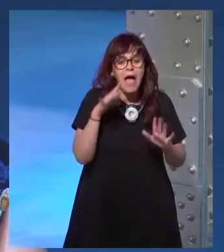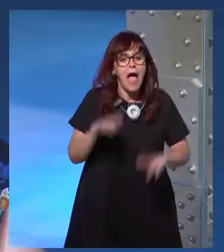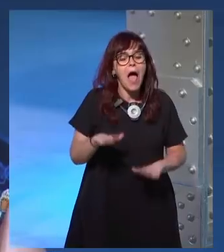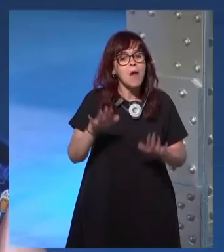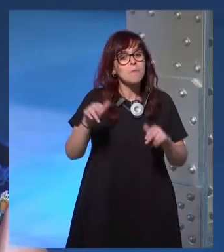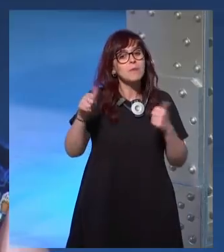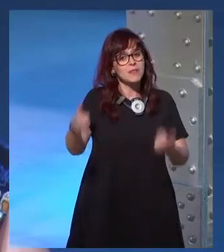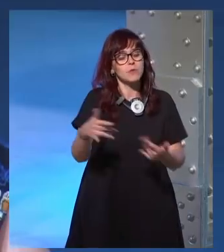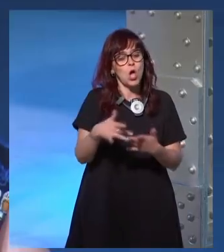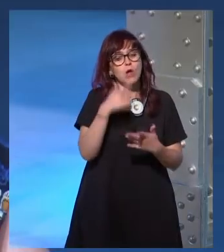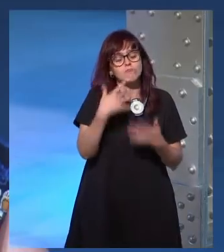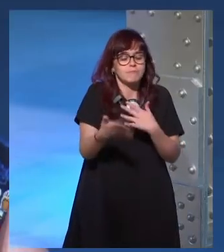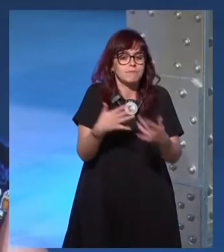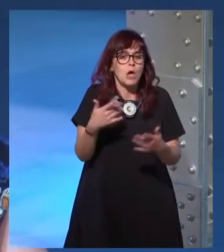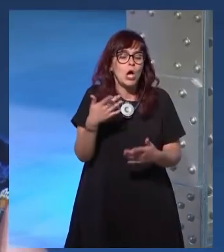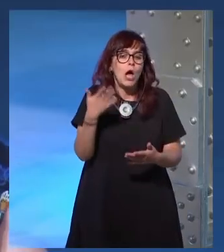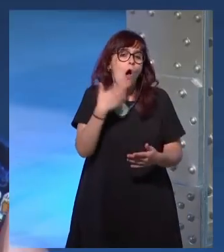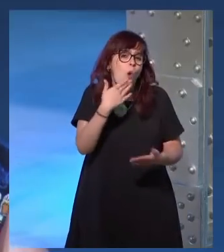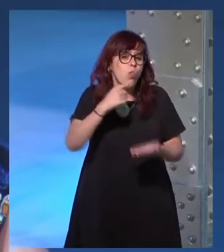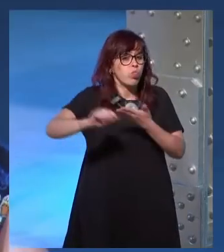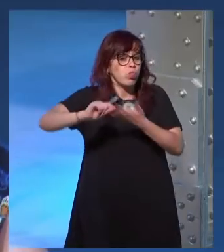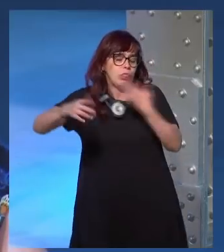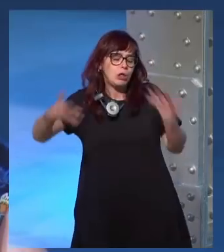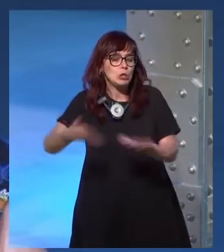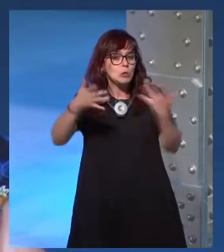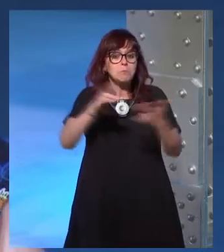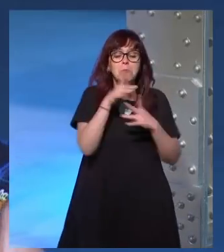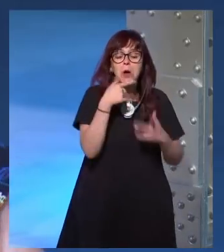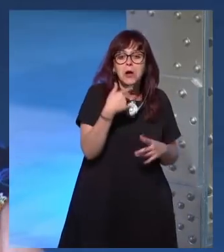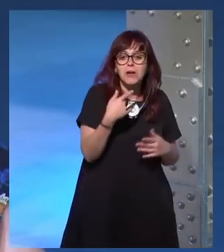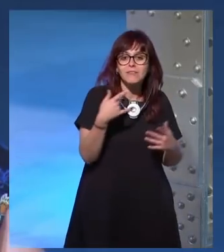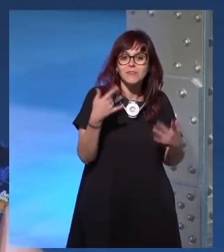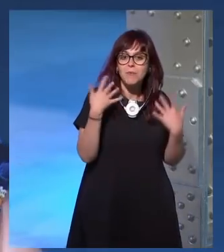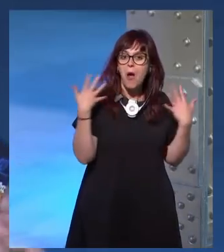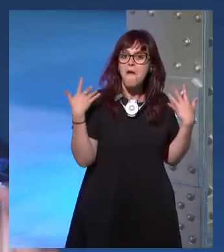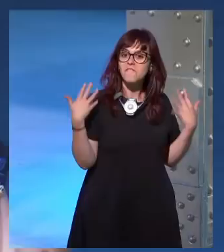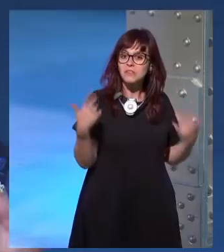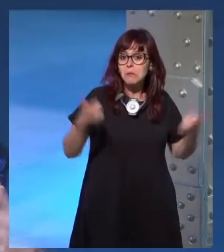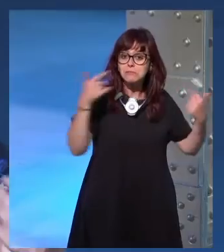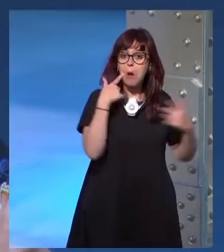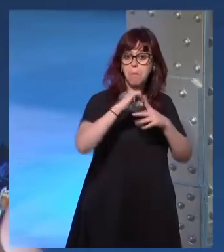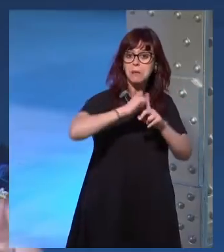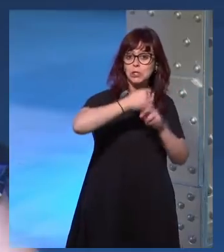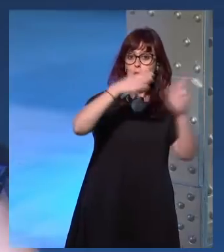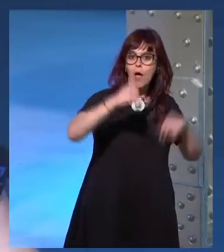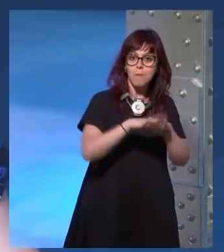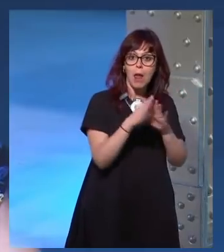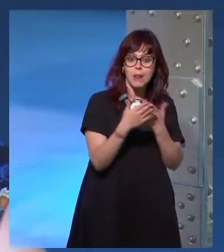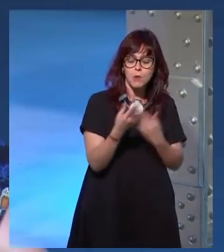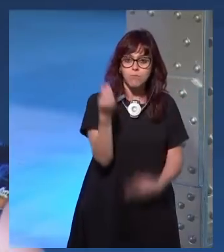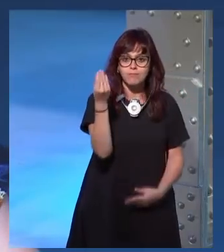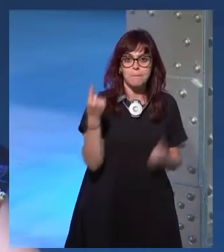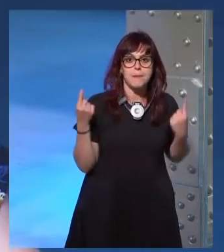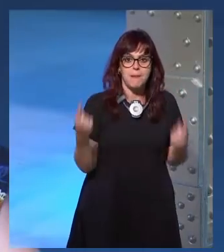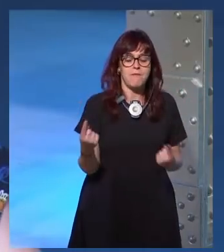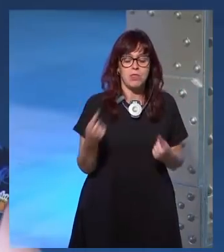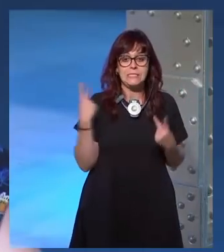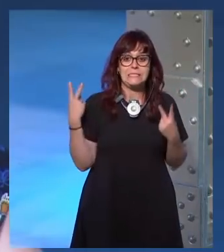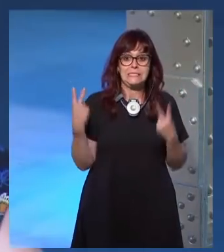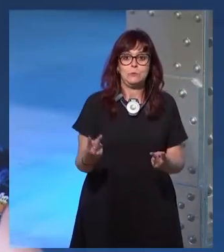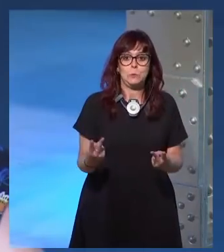that when we're amateur writers, at the beginning we'll always enjoy it much more. We don't have